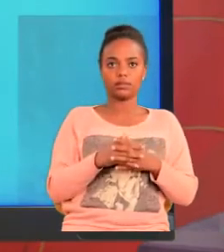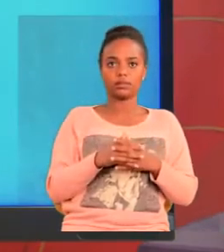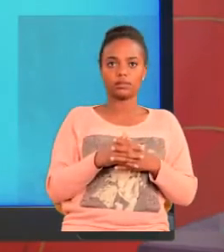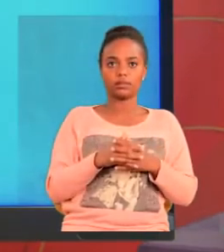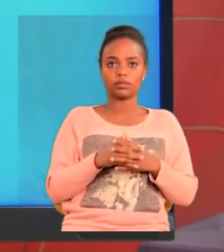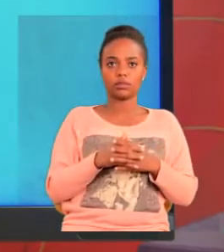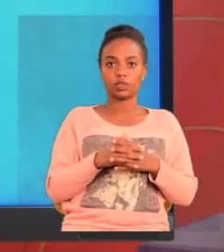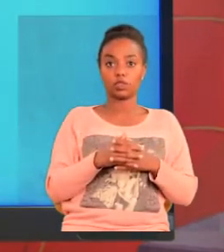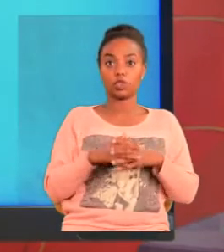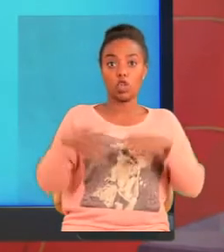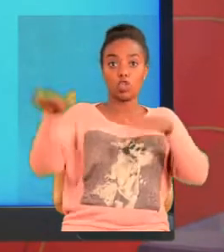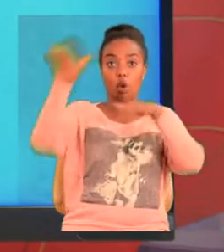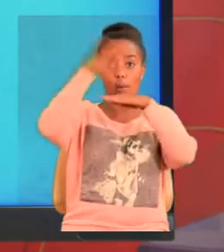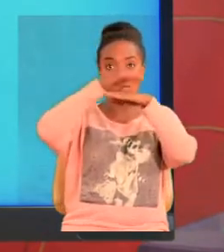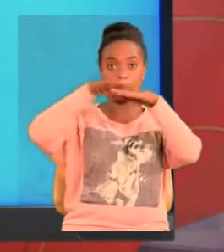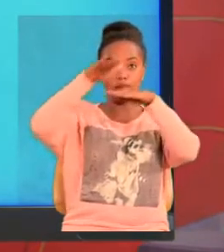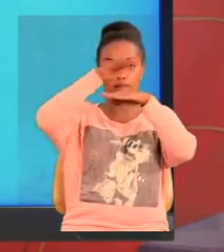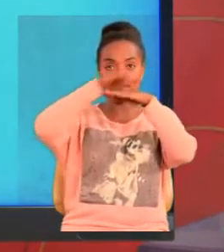Top